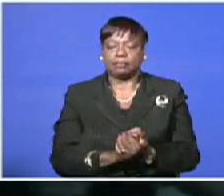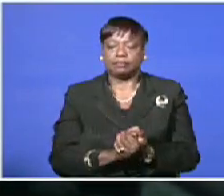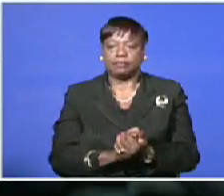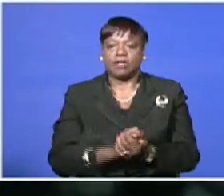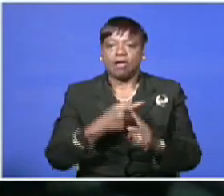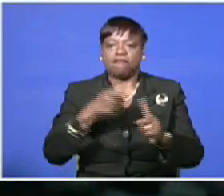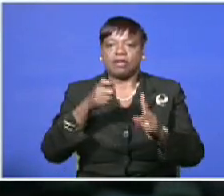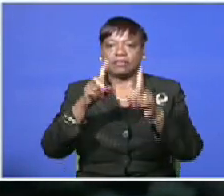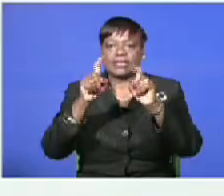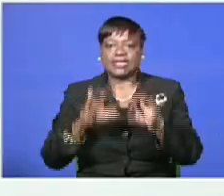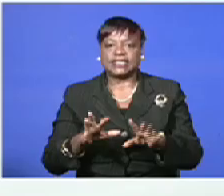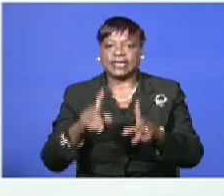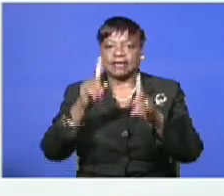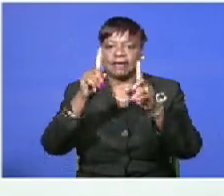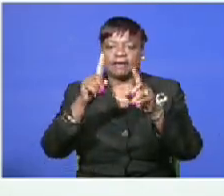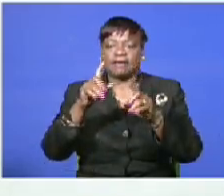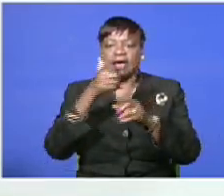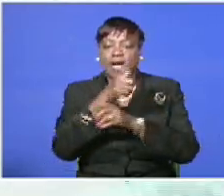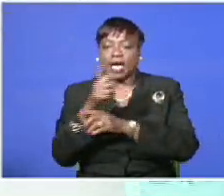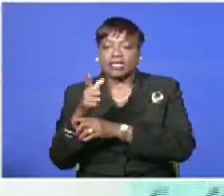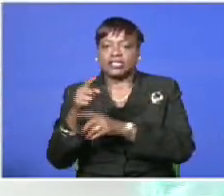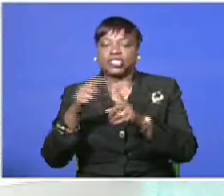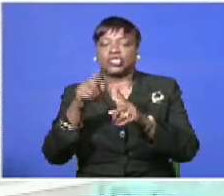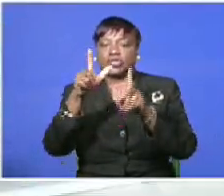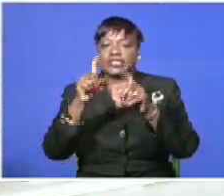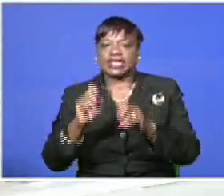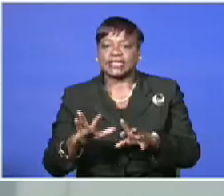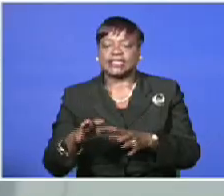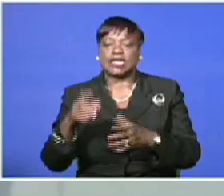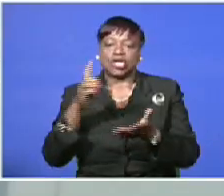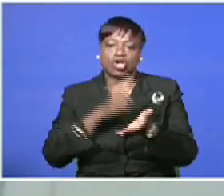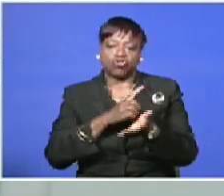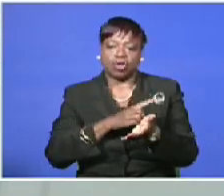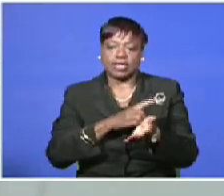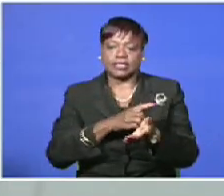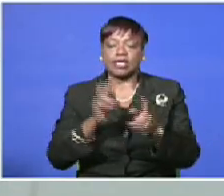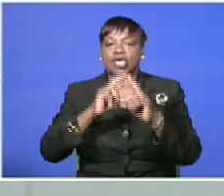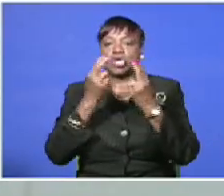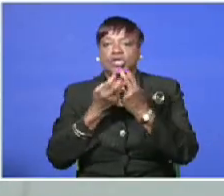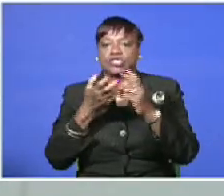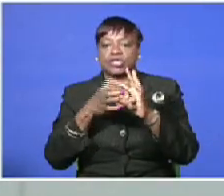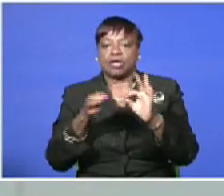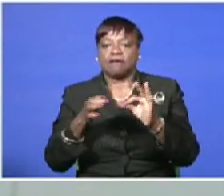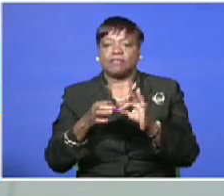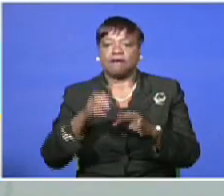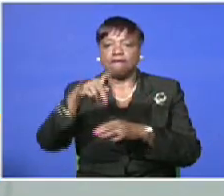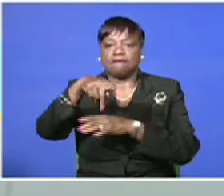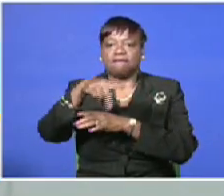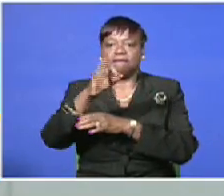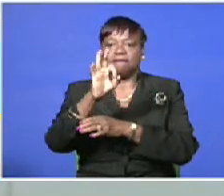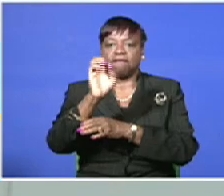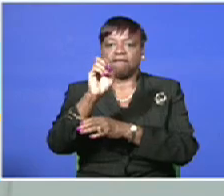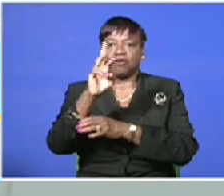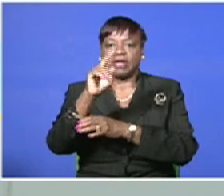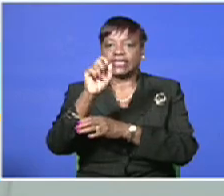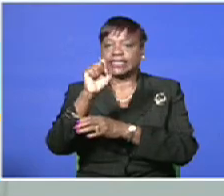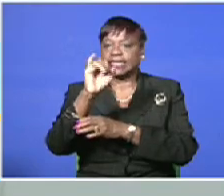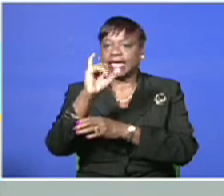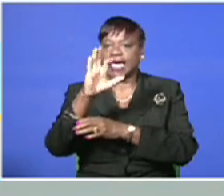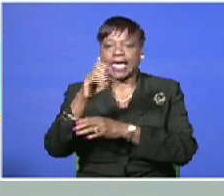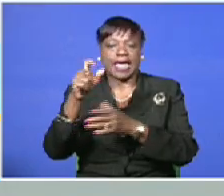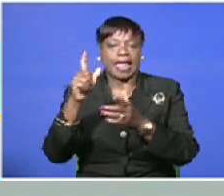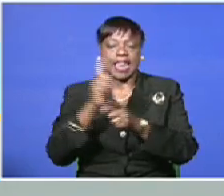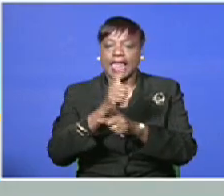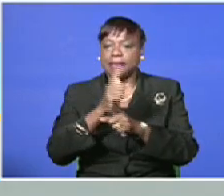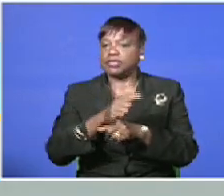From testing firearms to testing drugs, the units of the Royal Bahamas Police Force Forensic Lab are always busy